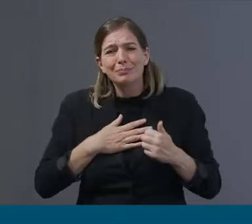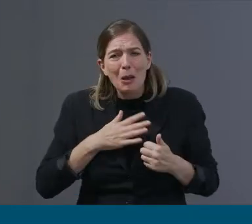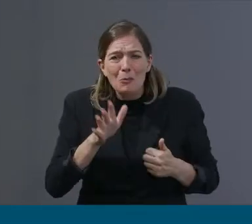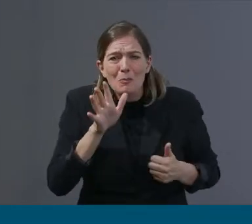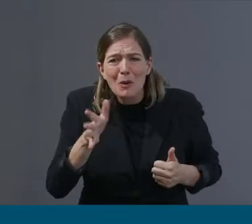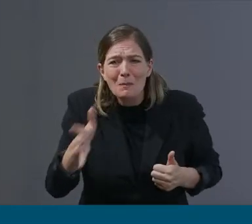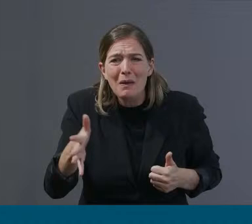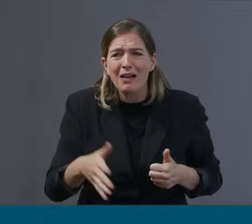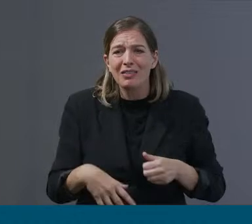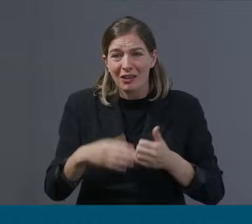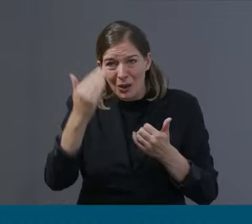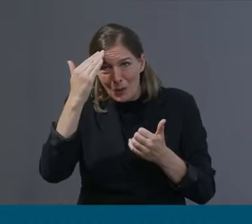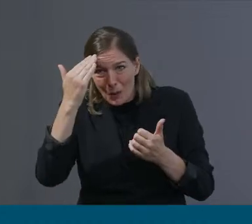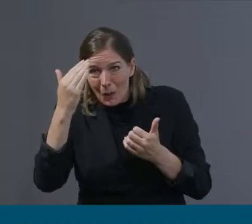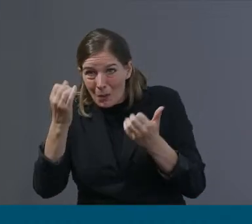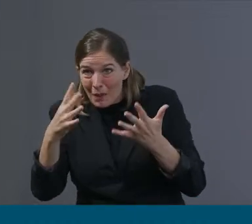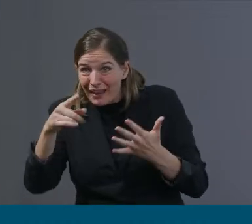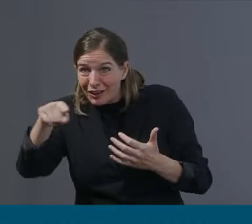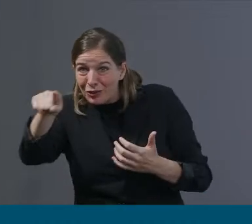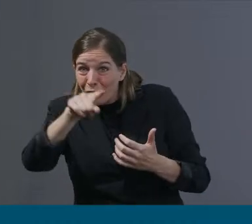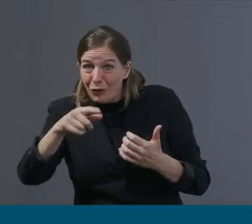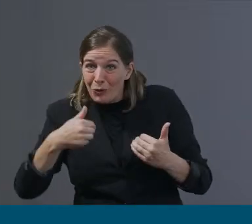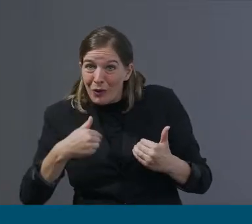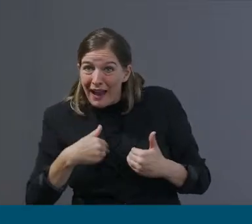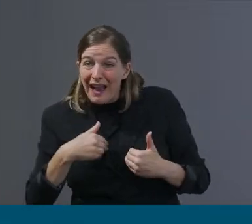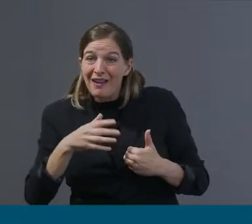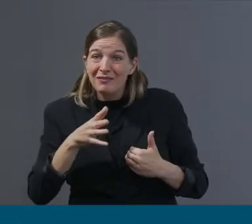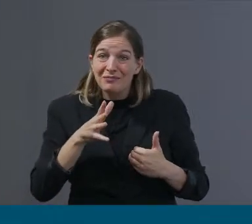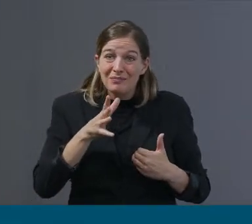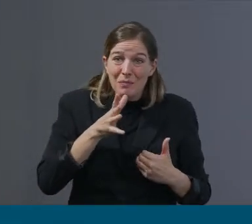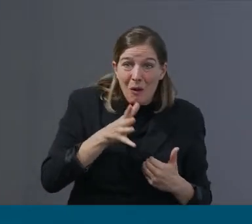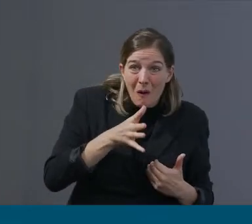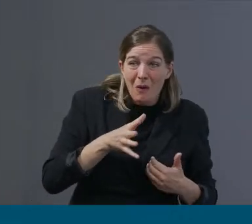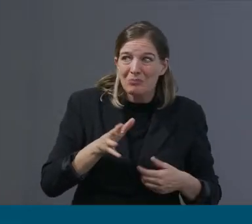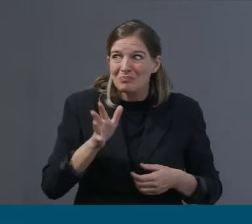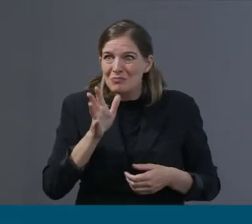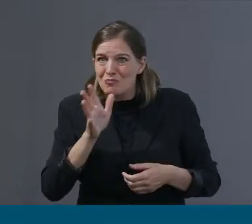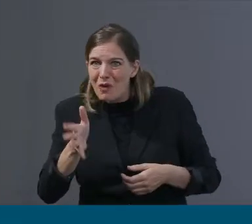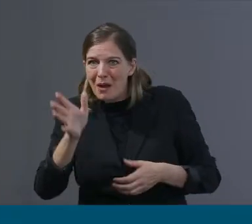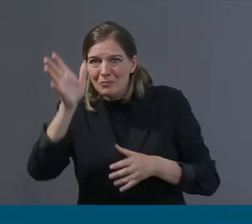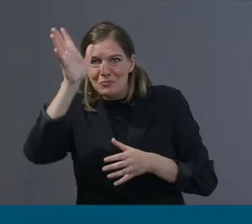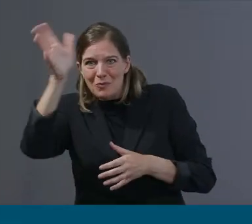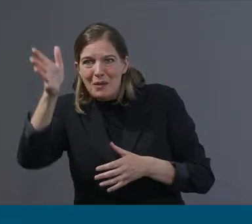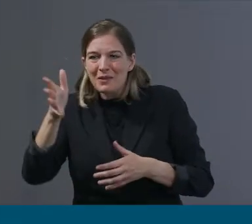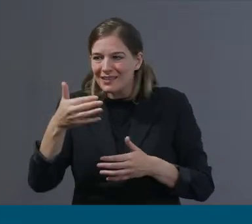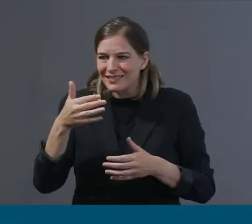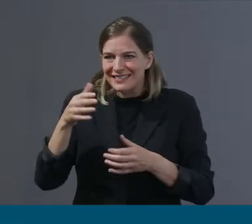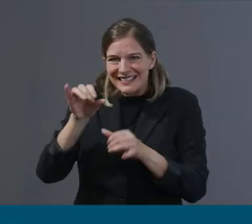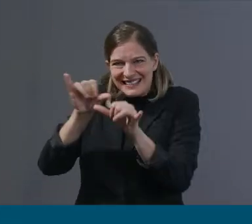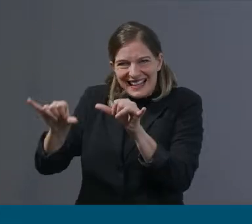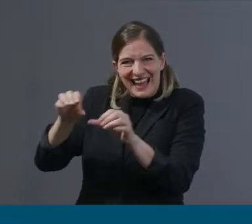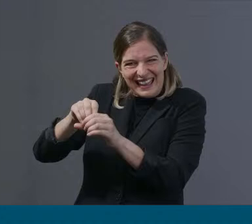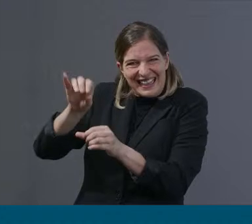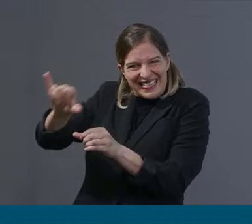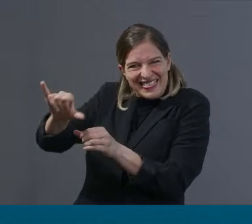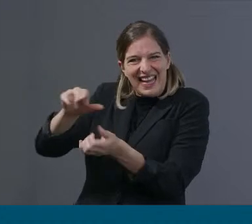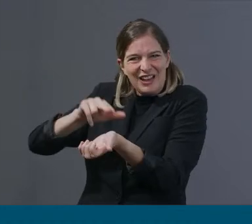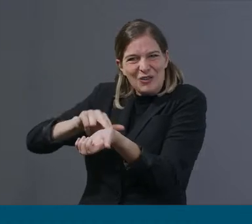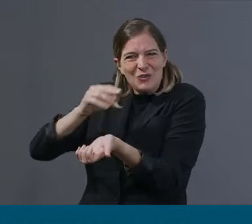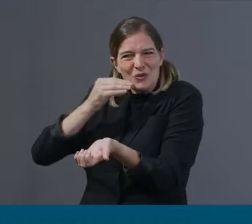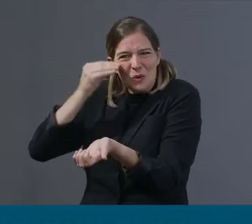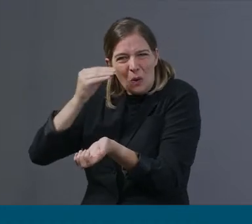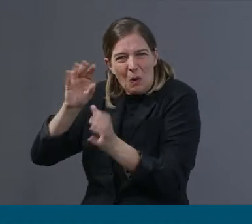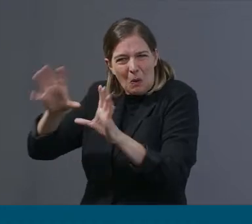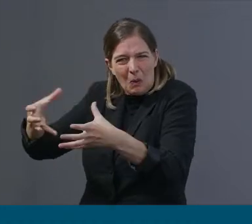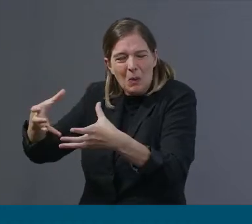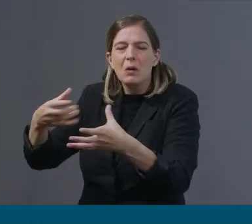or grandmother is in one of these facilities. So we're going to focus here, $10 million additional for masks and PPE